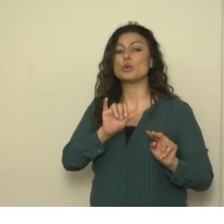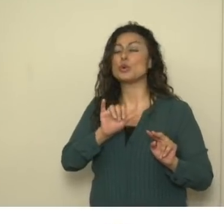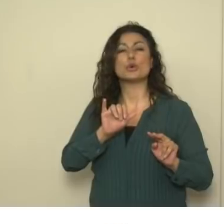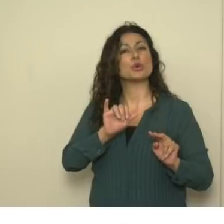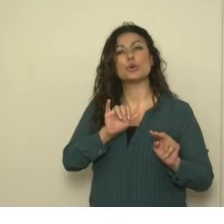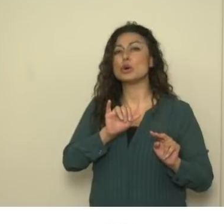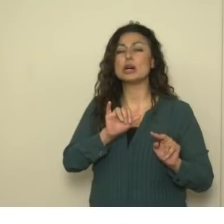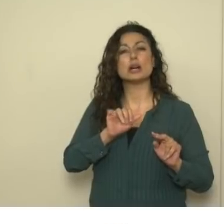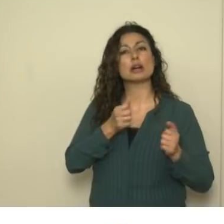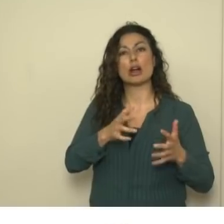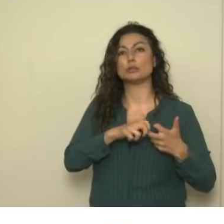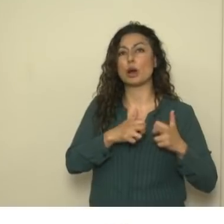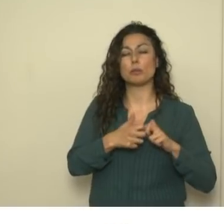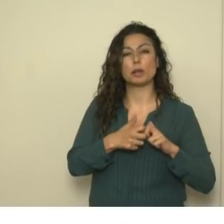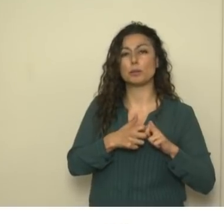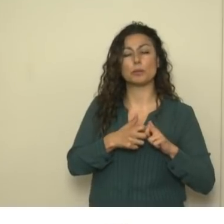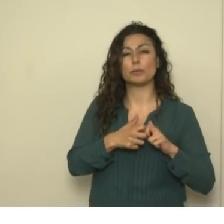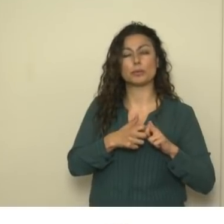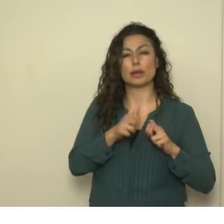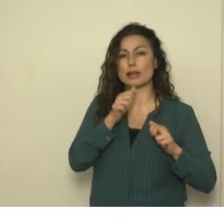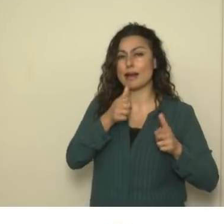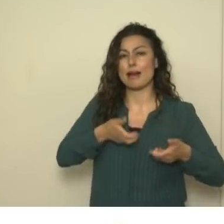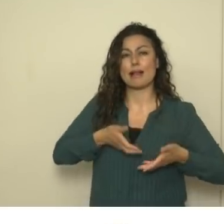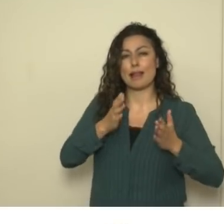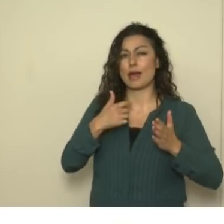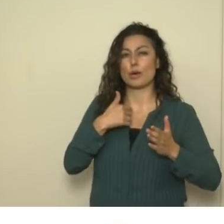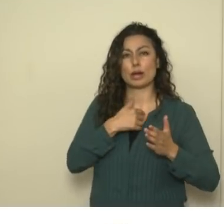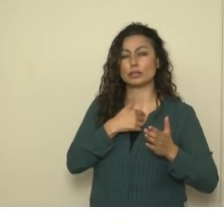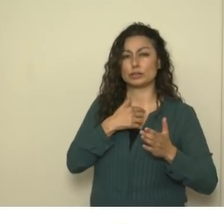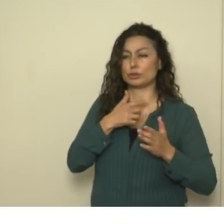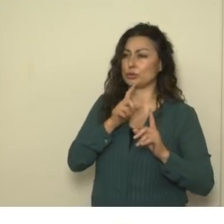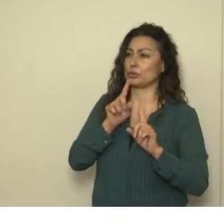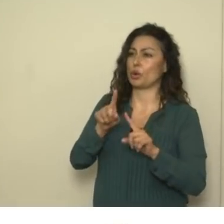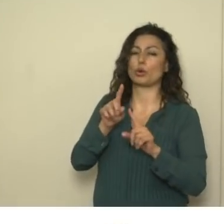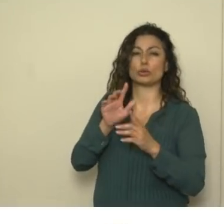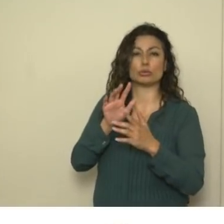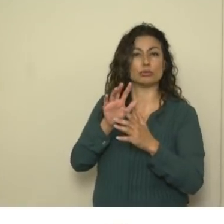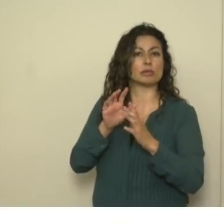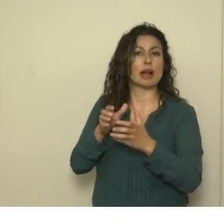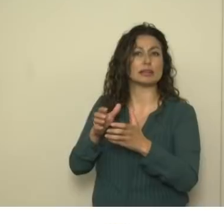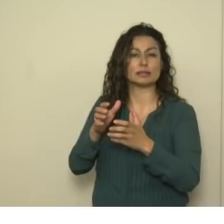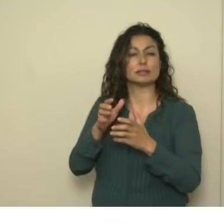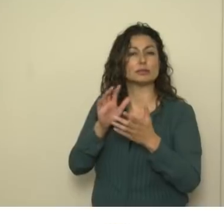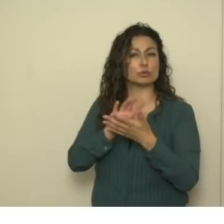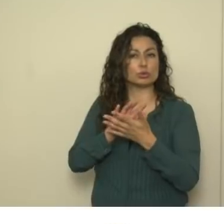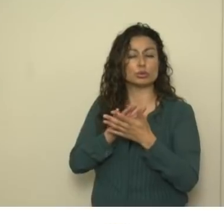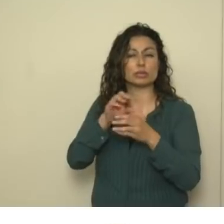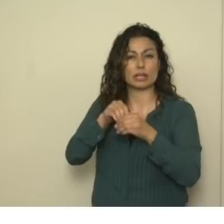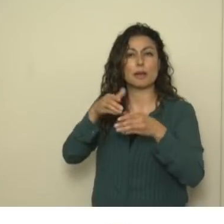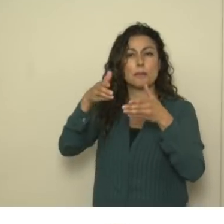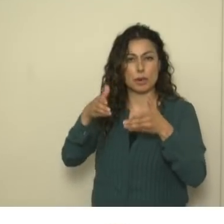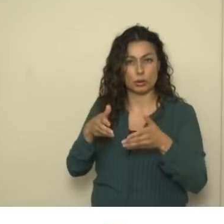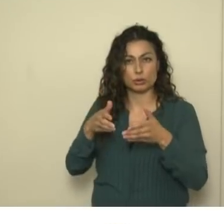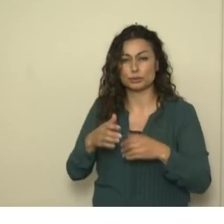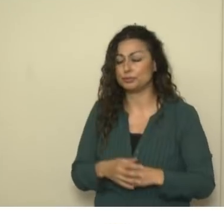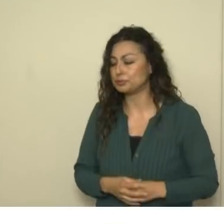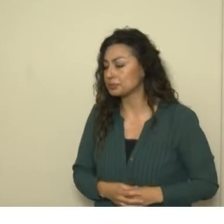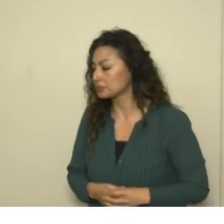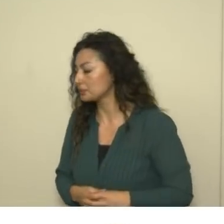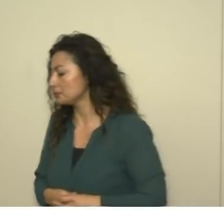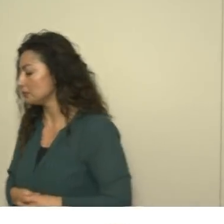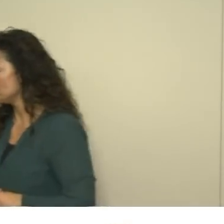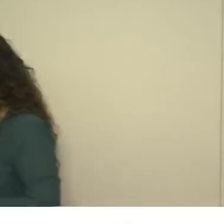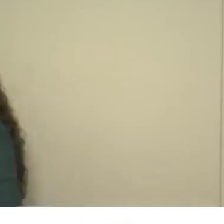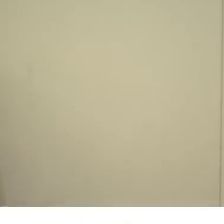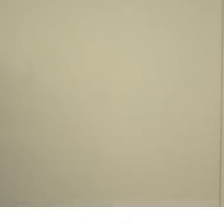too problematic to allow for in-person education. We also want to know that we want parents to know that we